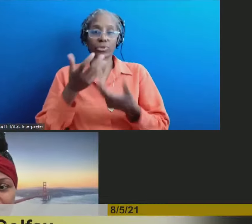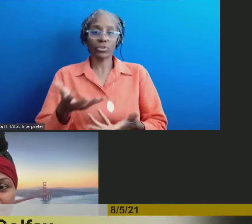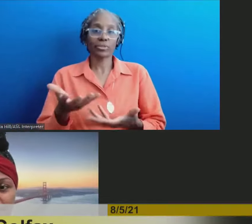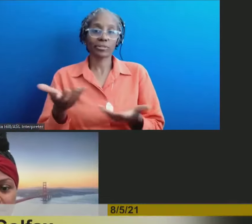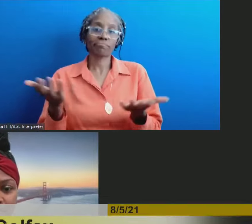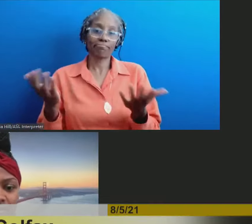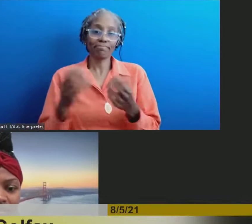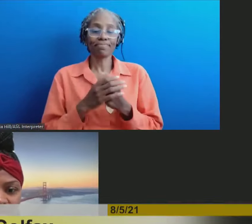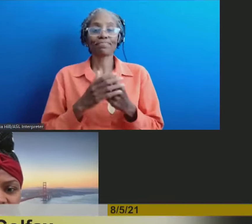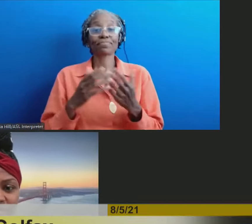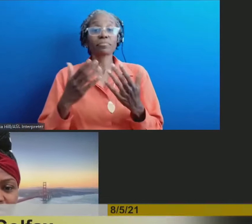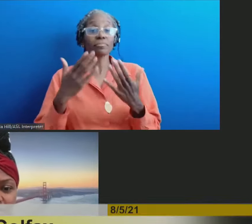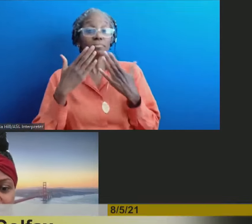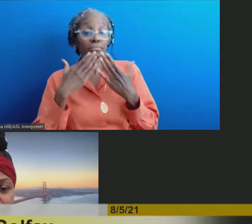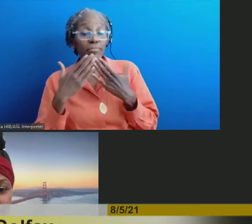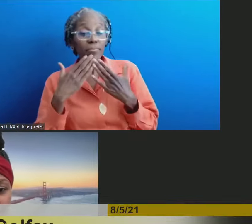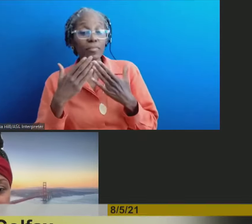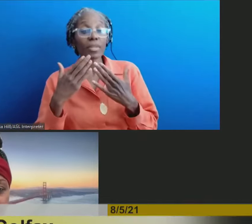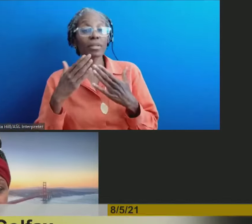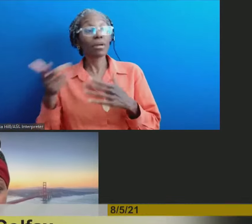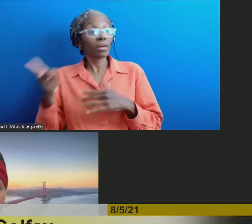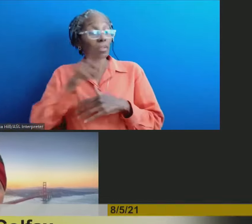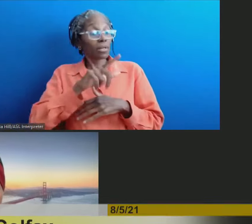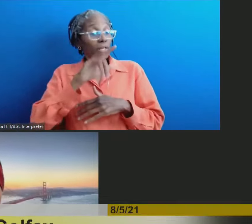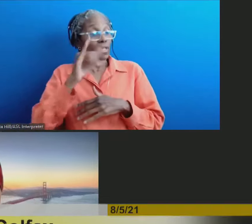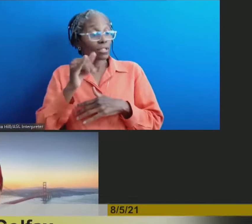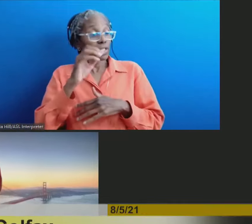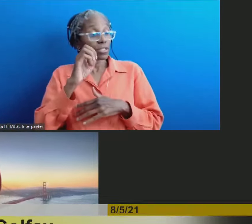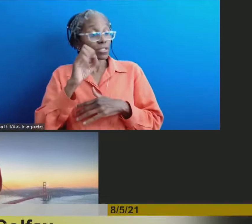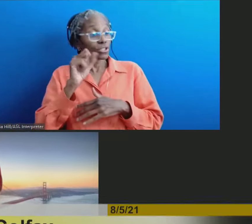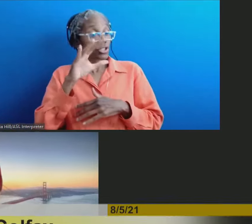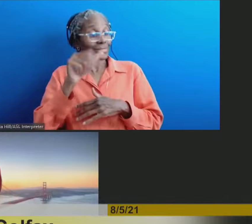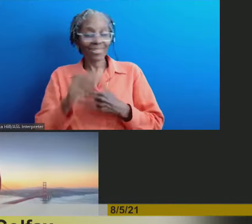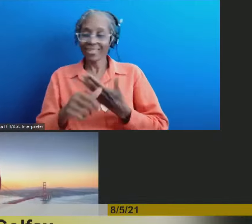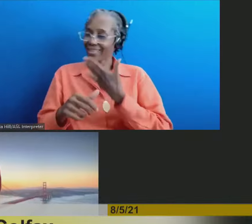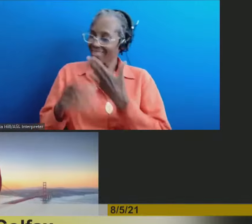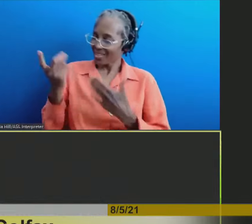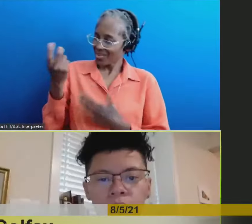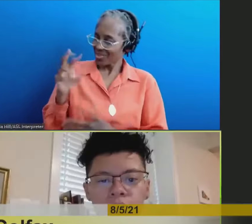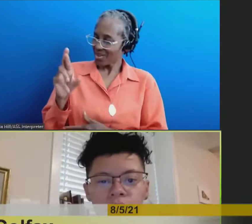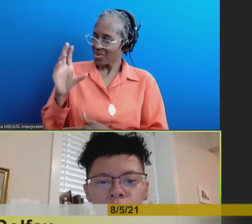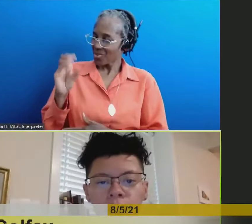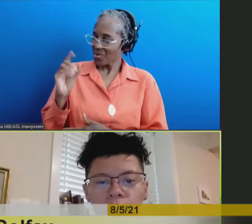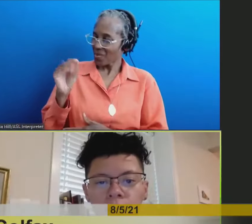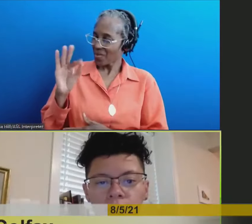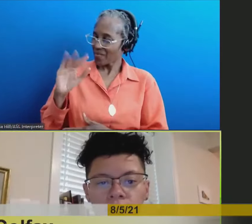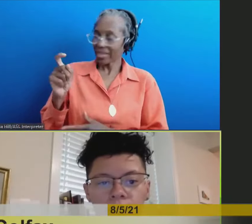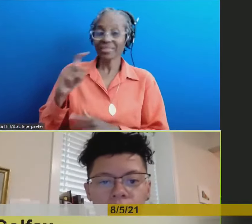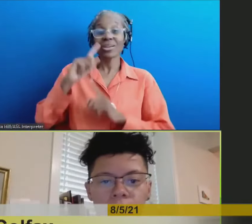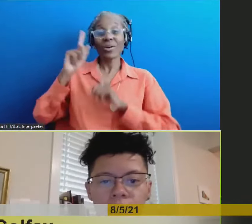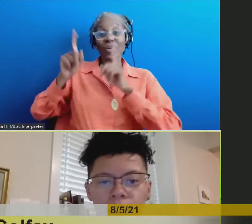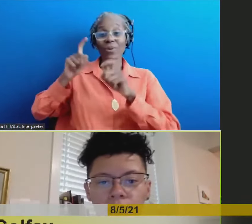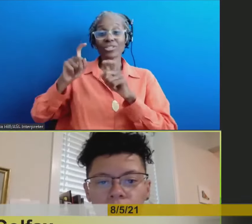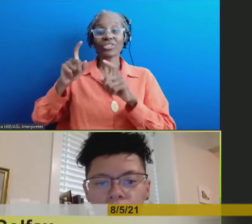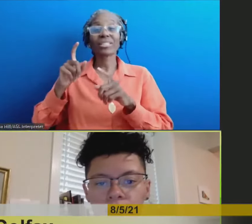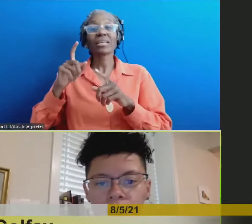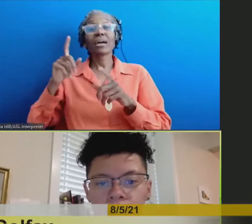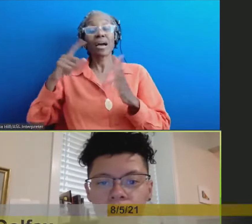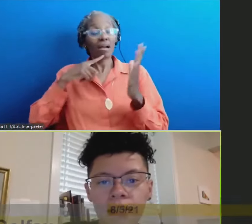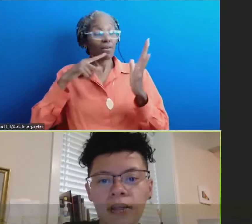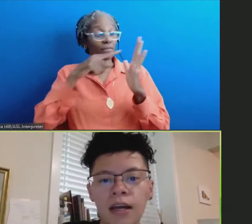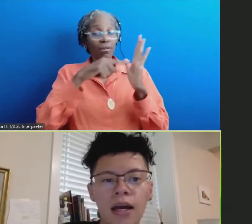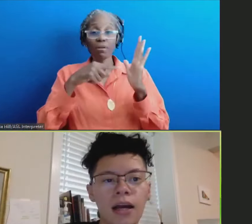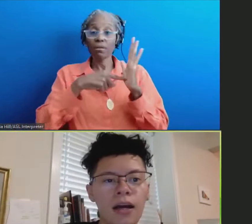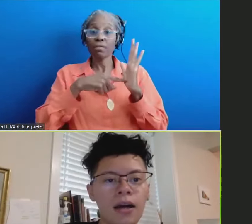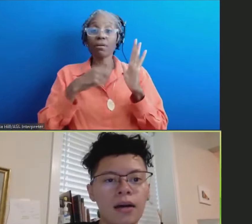Great, thank you for that. Jessica? Thank you, Dr. Colfax. Another question we have is regarding